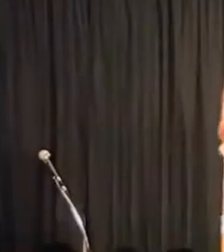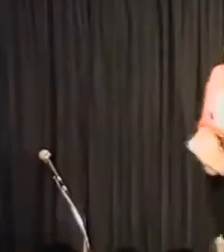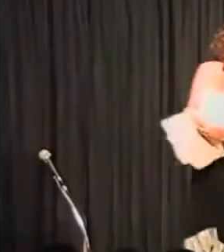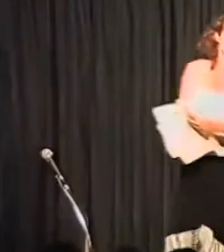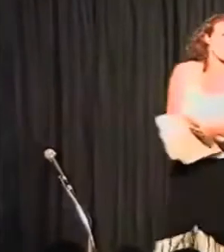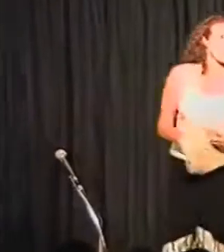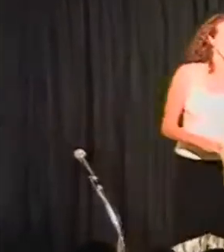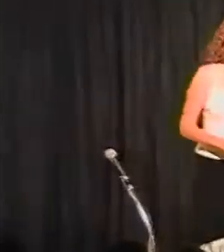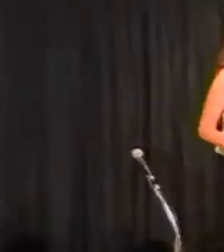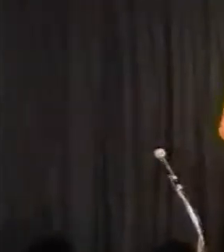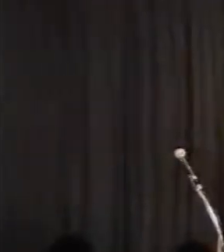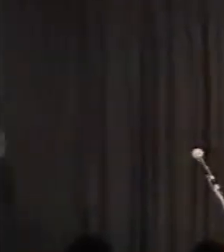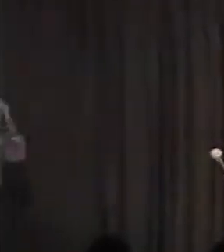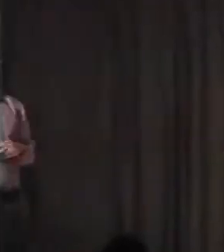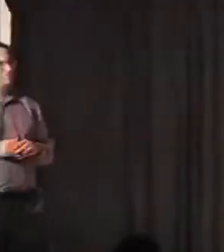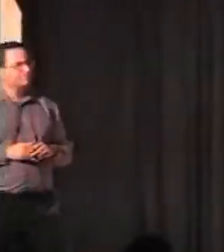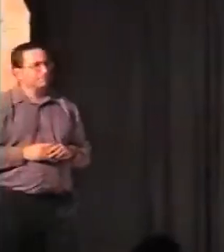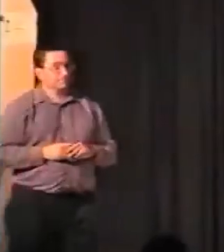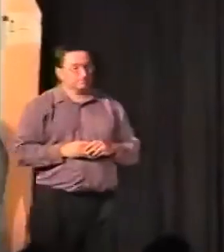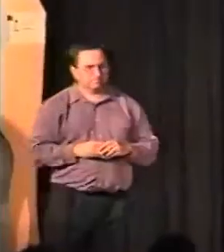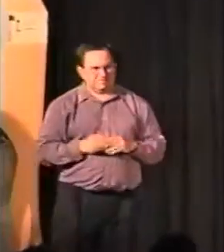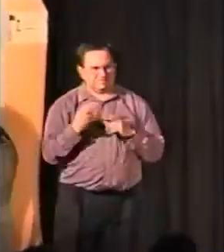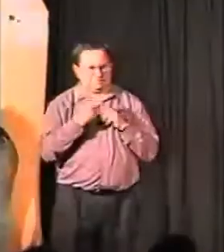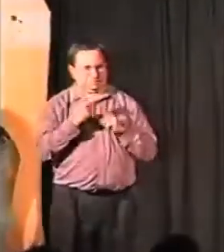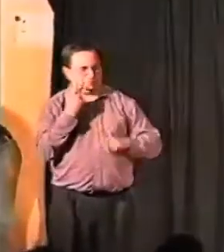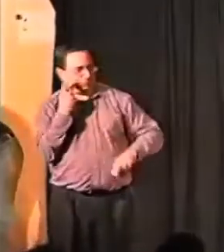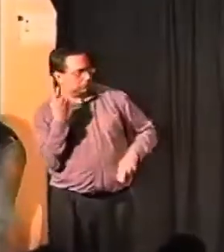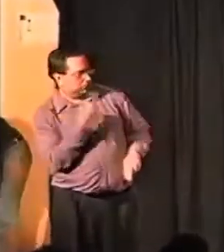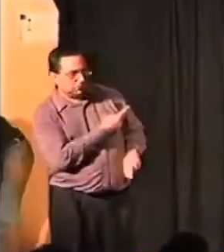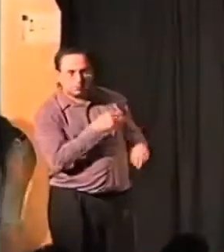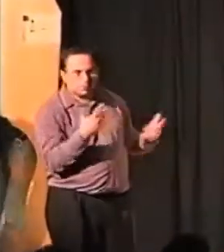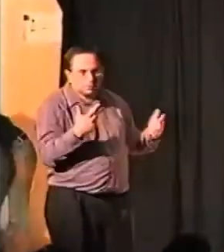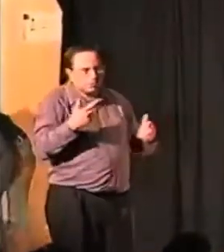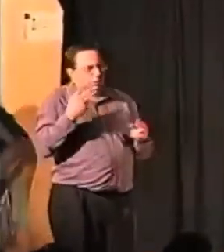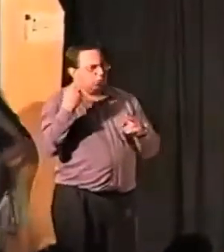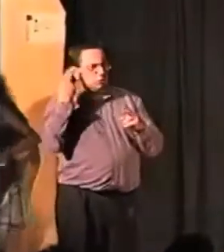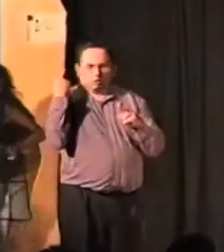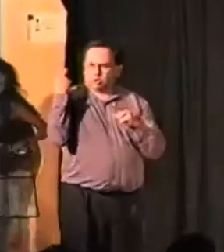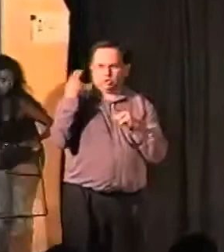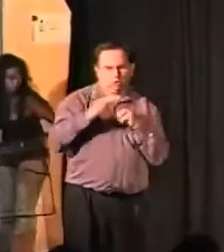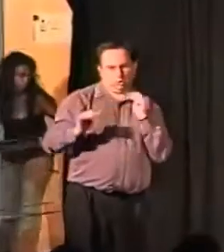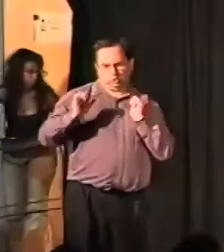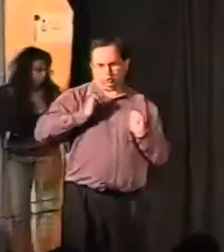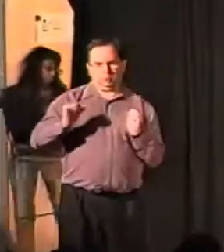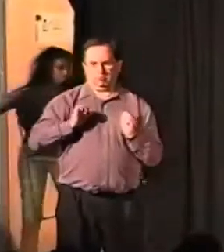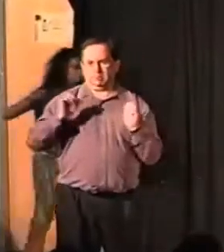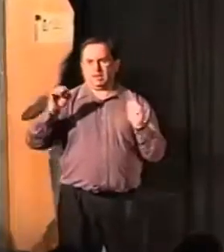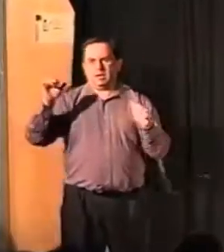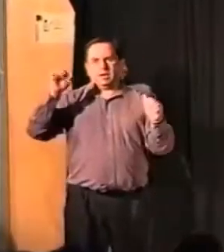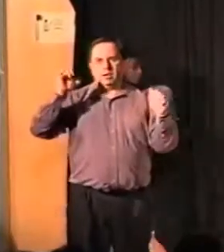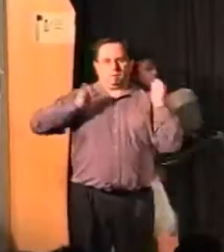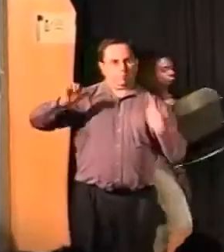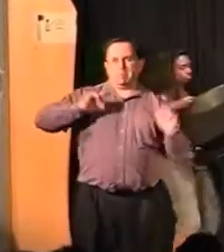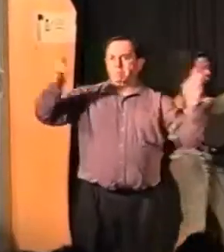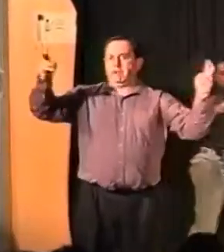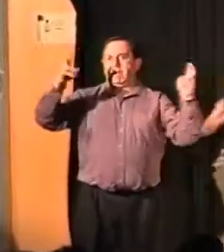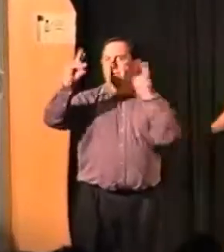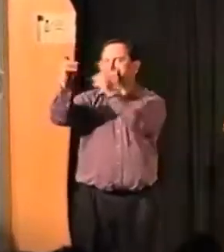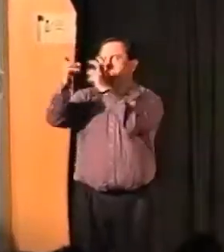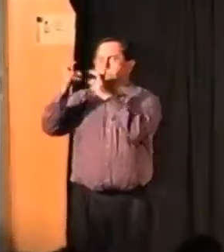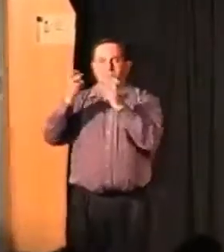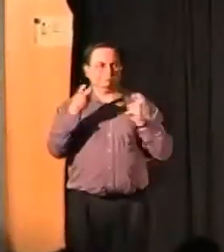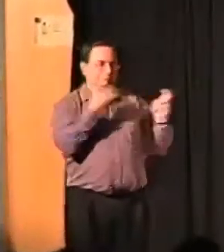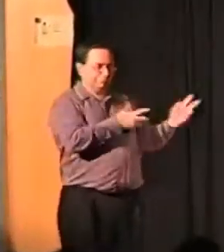Good evening. What you're about to see this evening is a very short piece from a play that Doris is